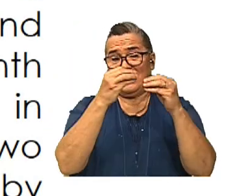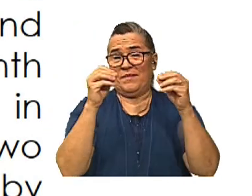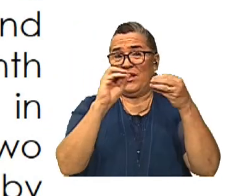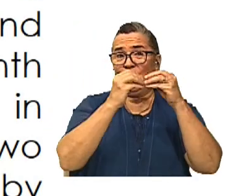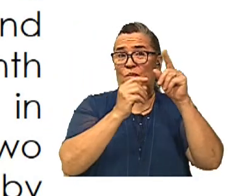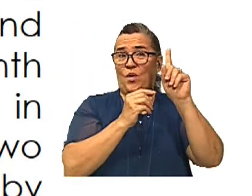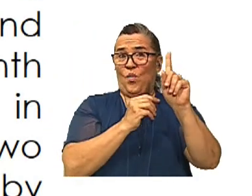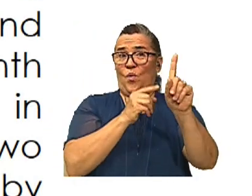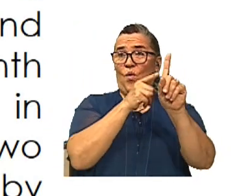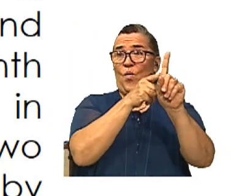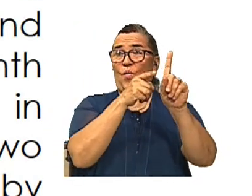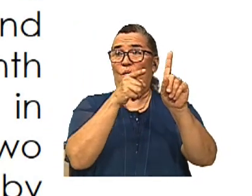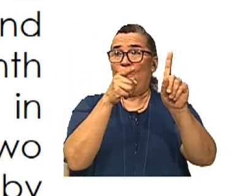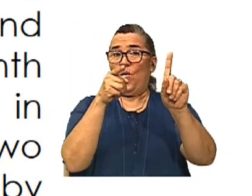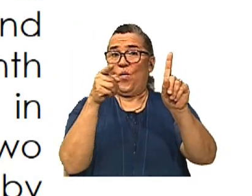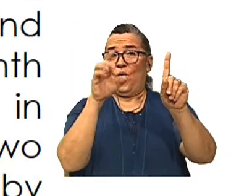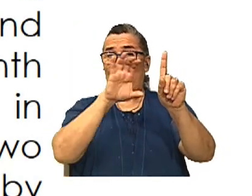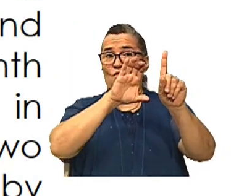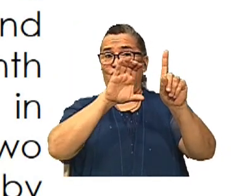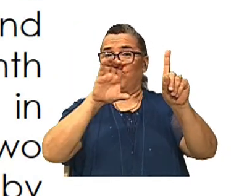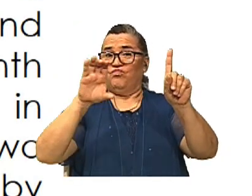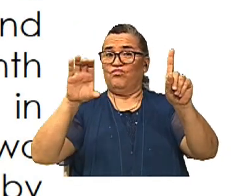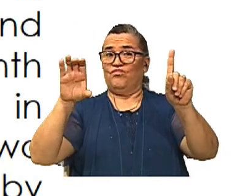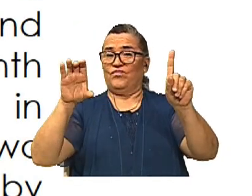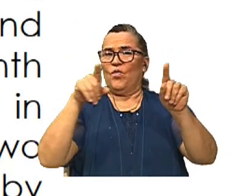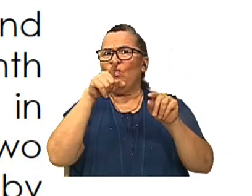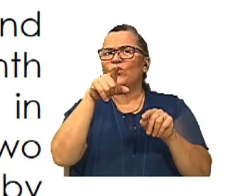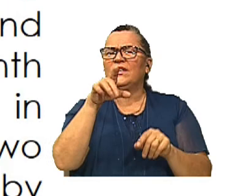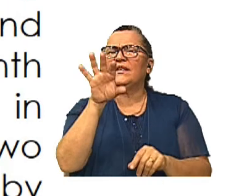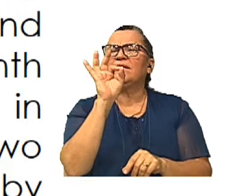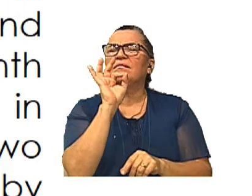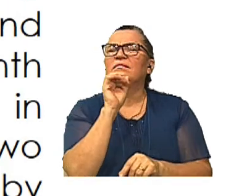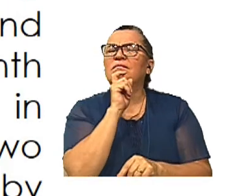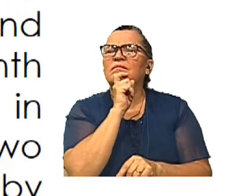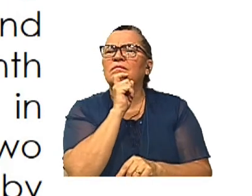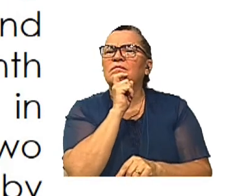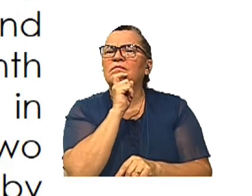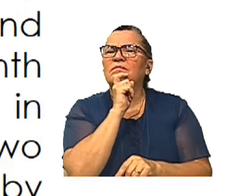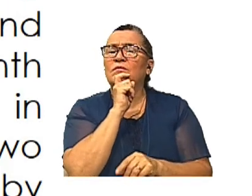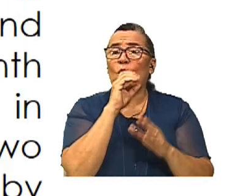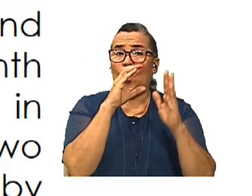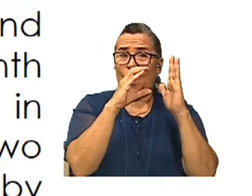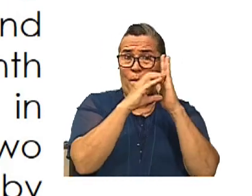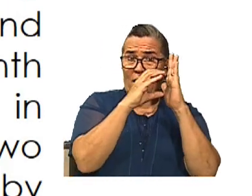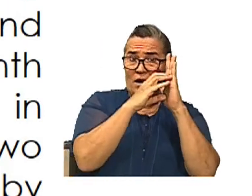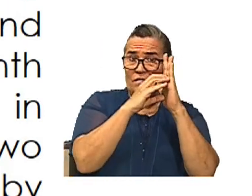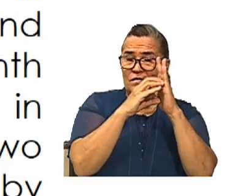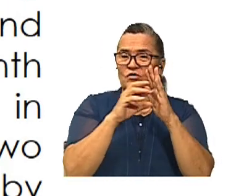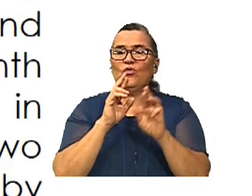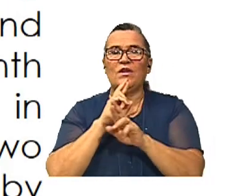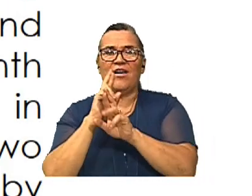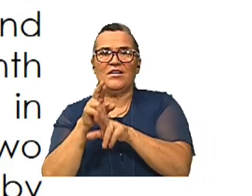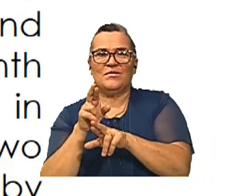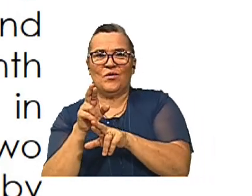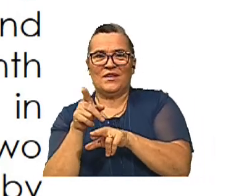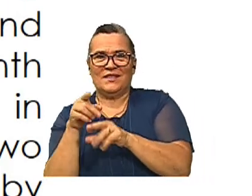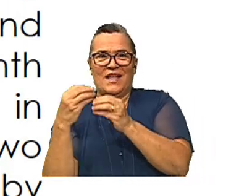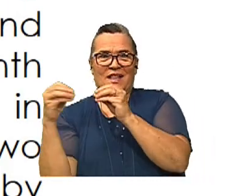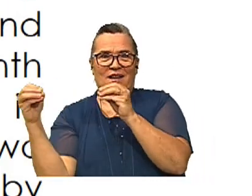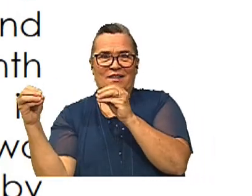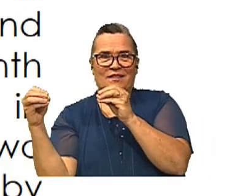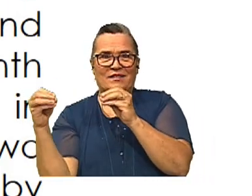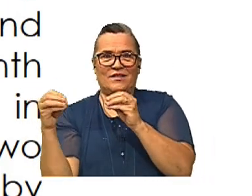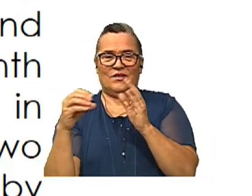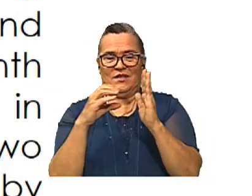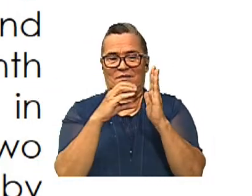1, and then you are going to find or answer one question per paragraph. We're going to see different paragraphs.